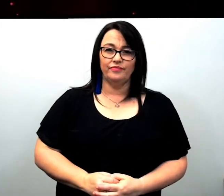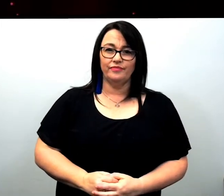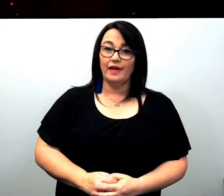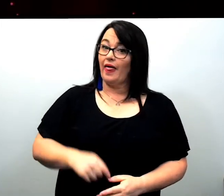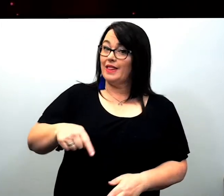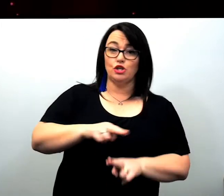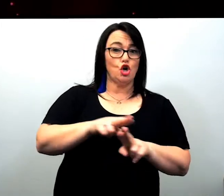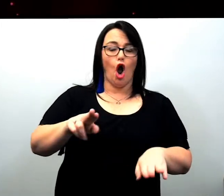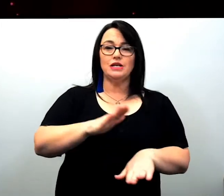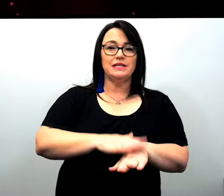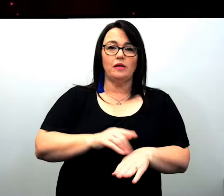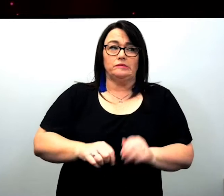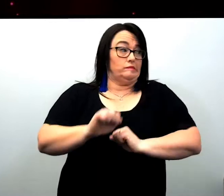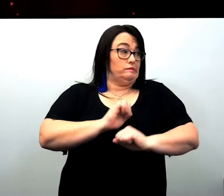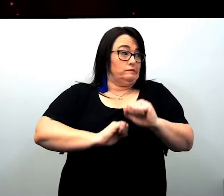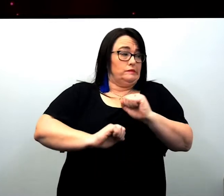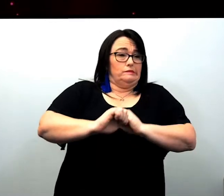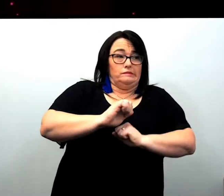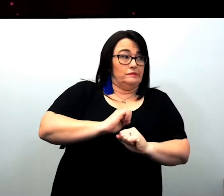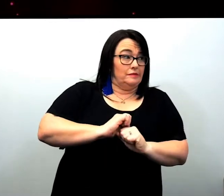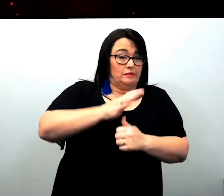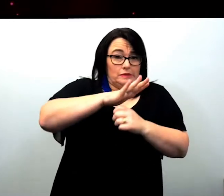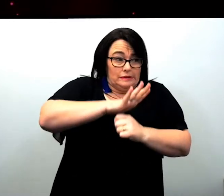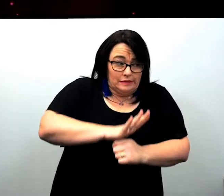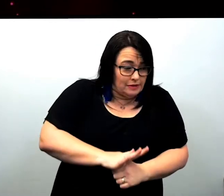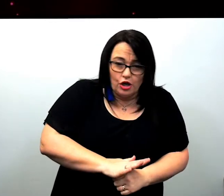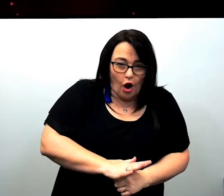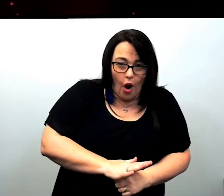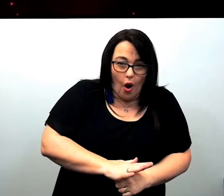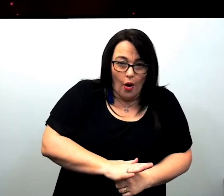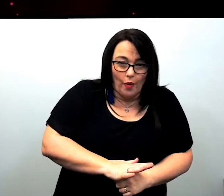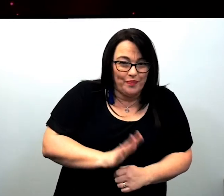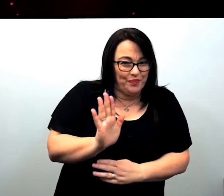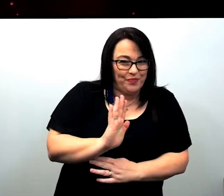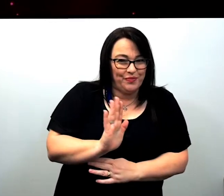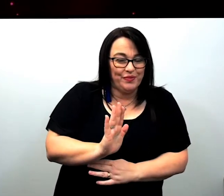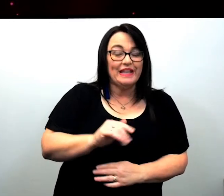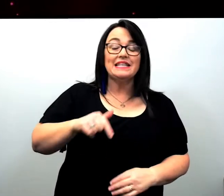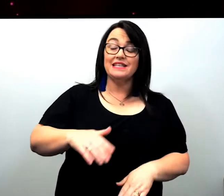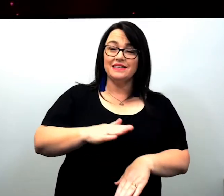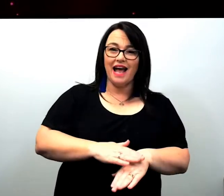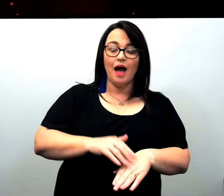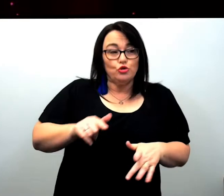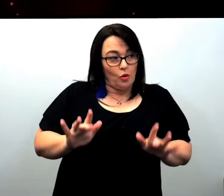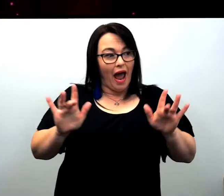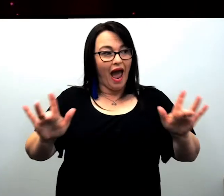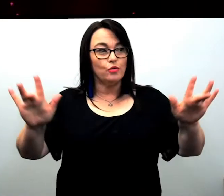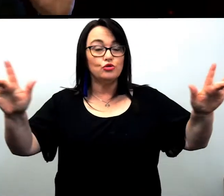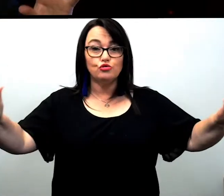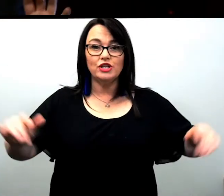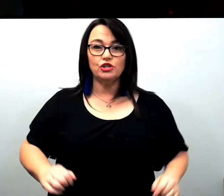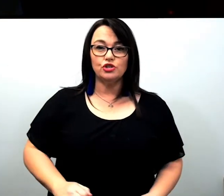shrink back. It's not time to bunker down. It's time to outreach, Equippers. It's time for the church